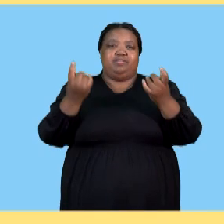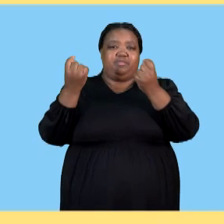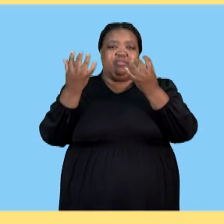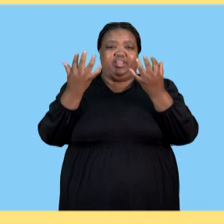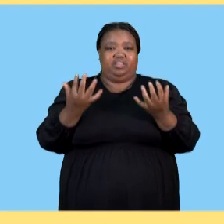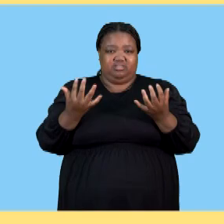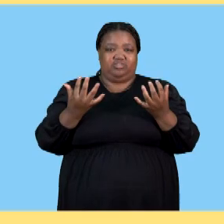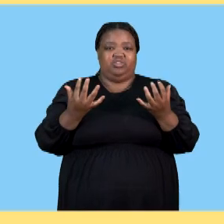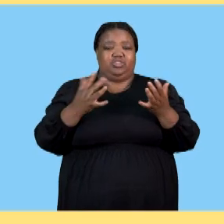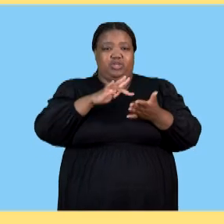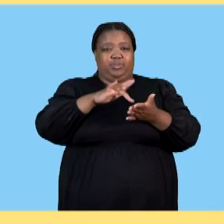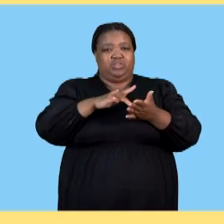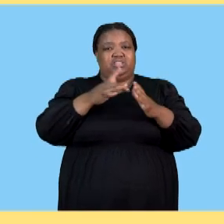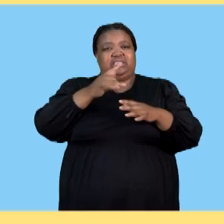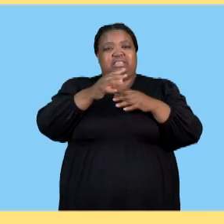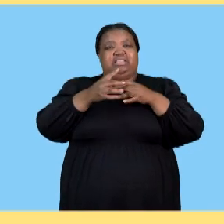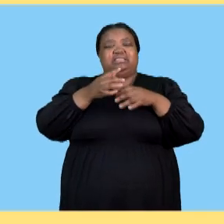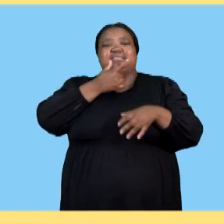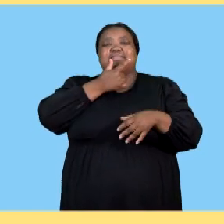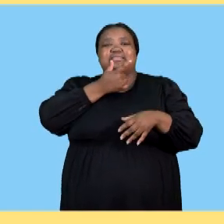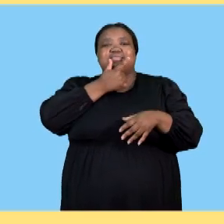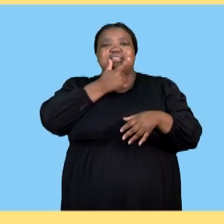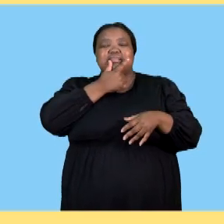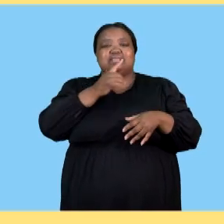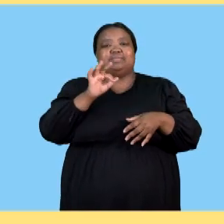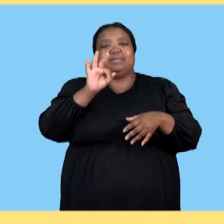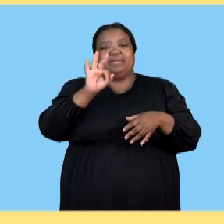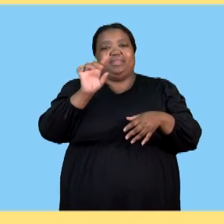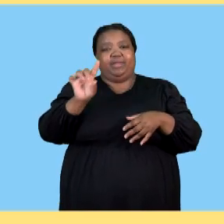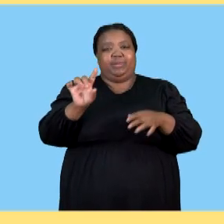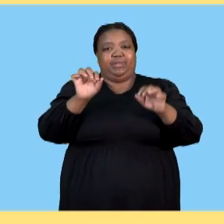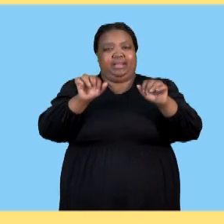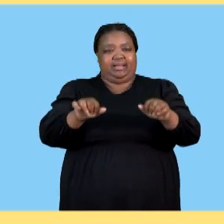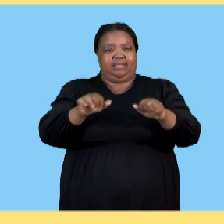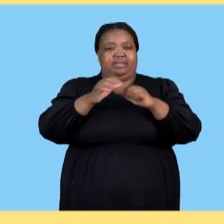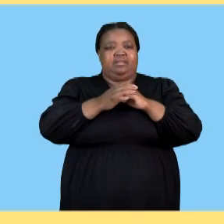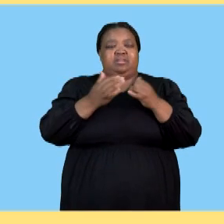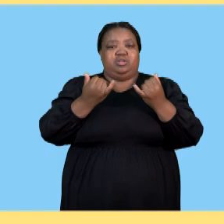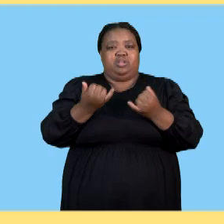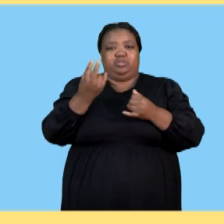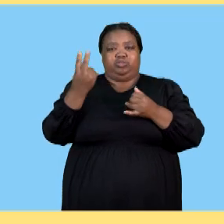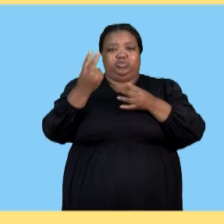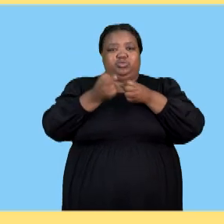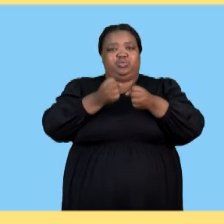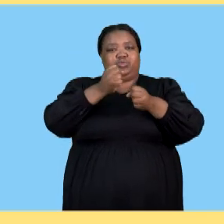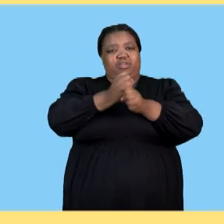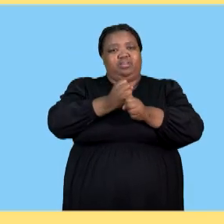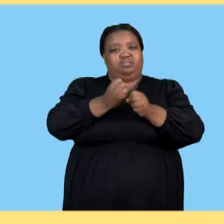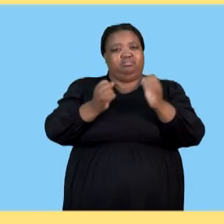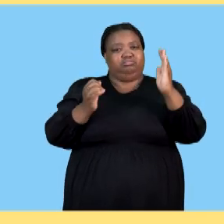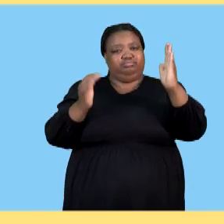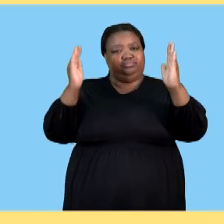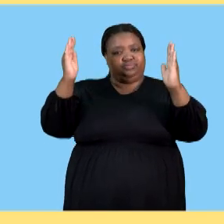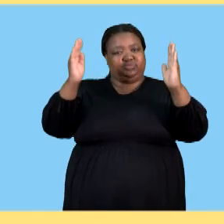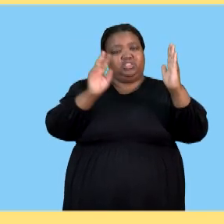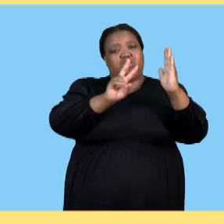financial position as at 31 December. All right, and then we have 2 years. We have the